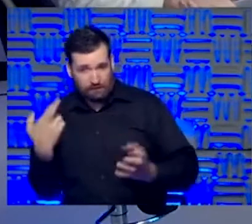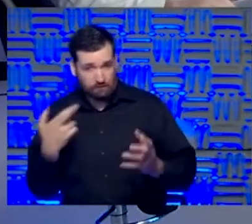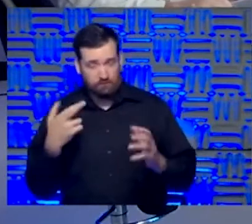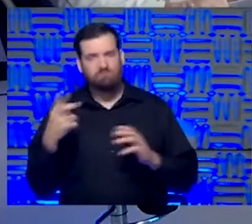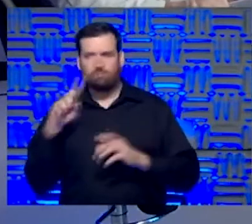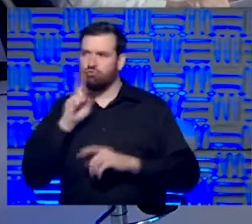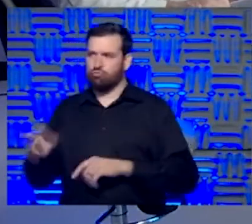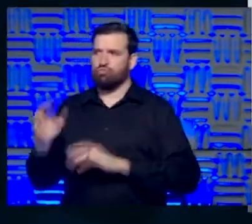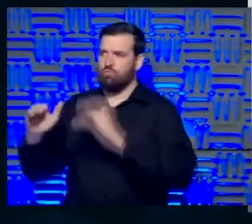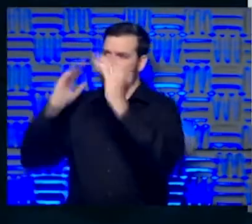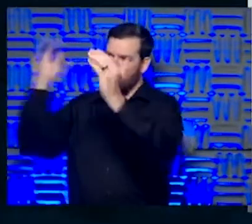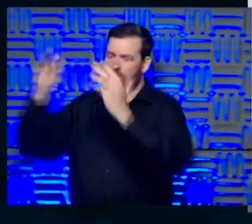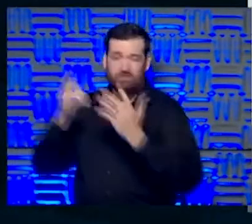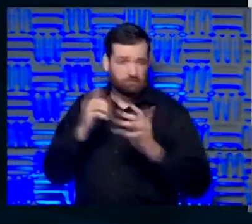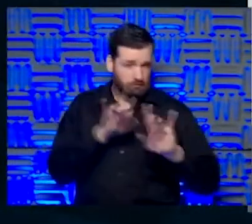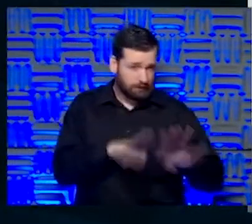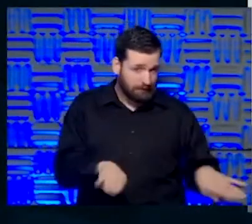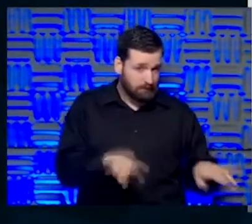pediatric population?